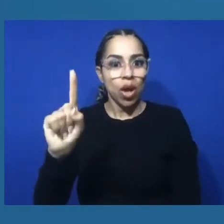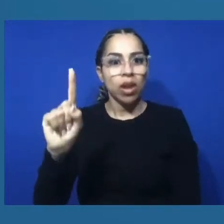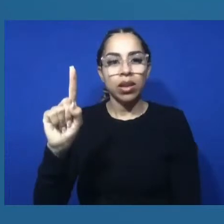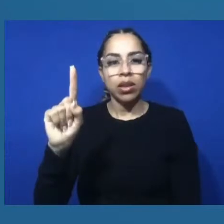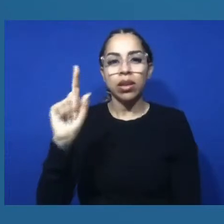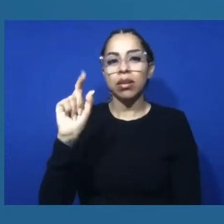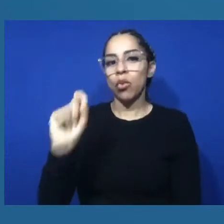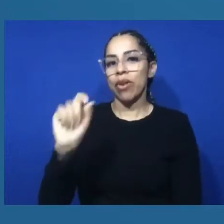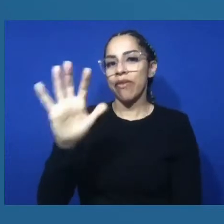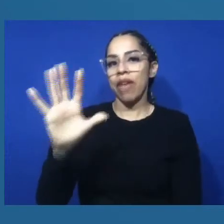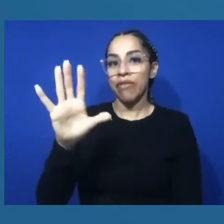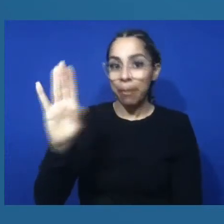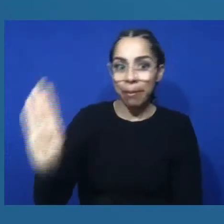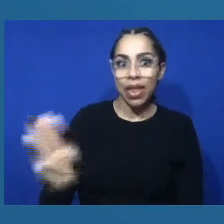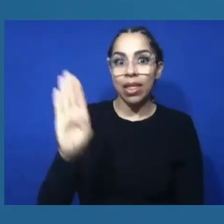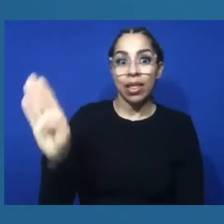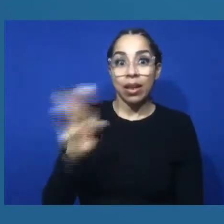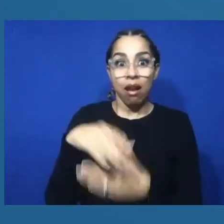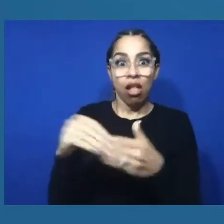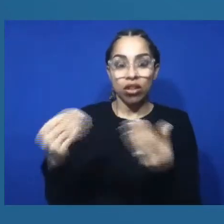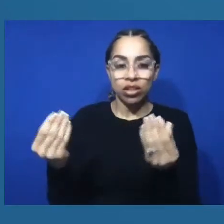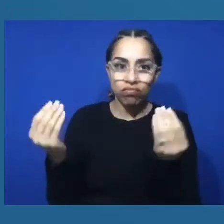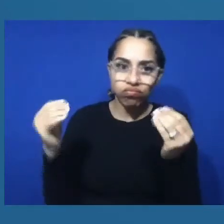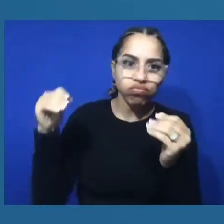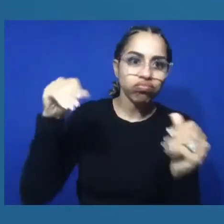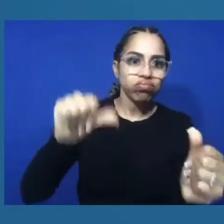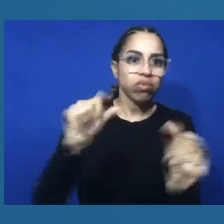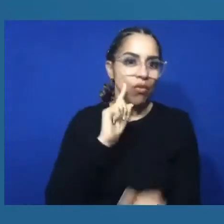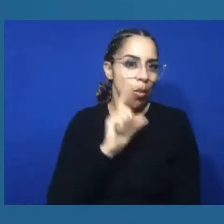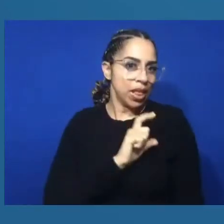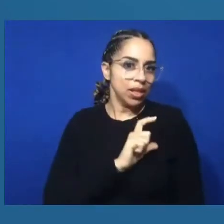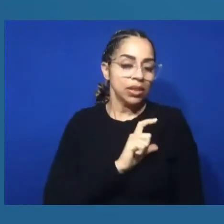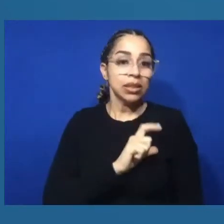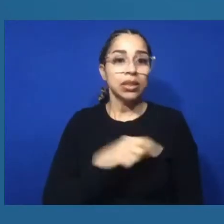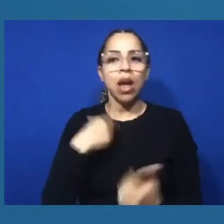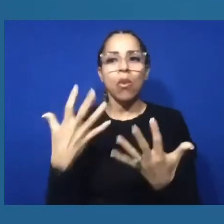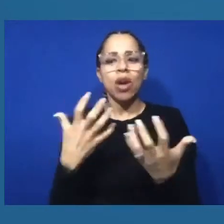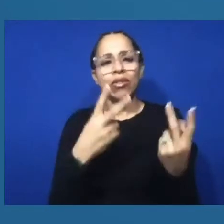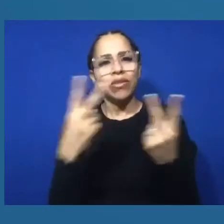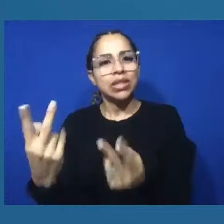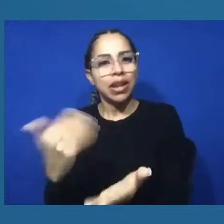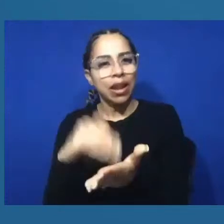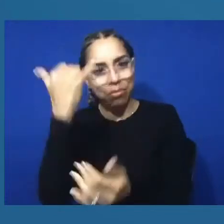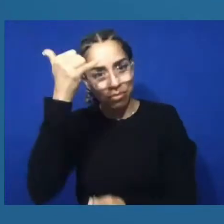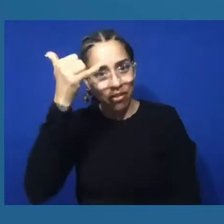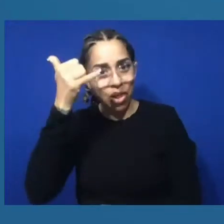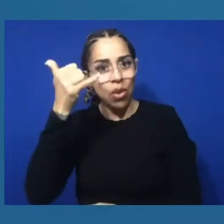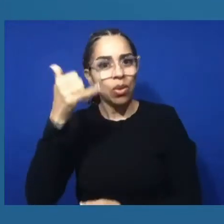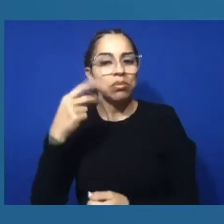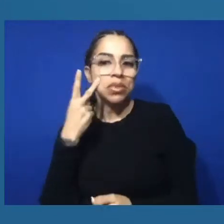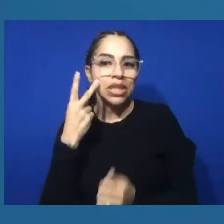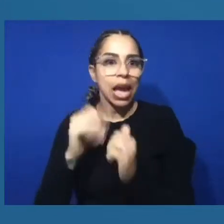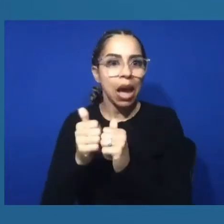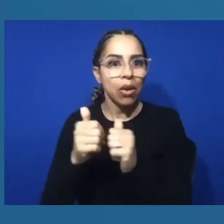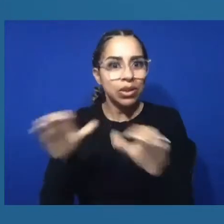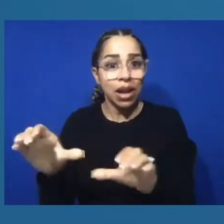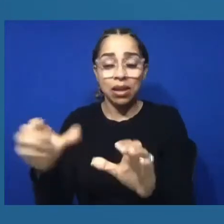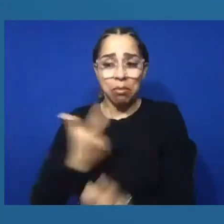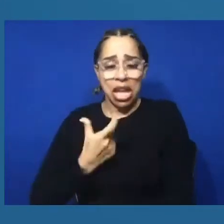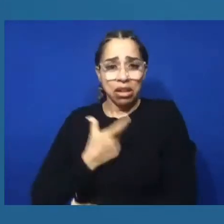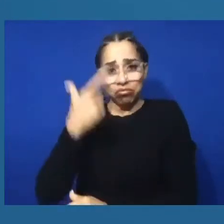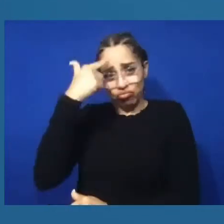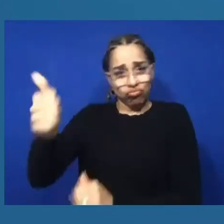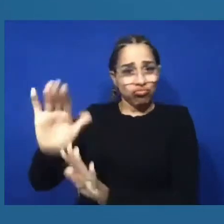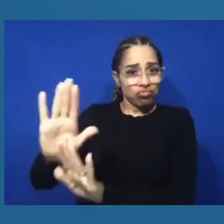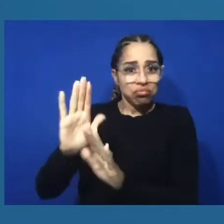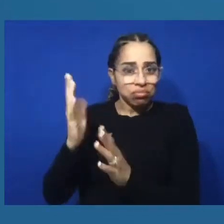want to go back to Buffalo and see how it's being done. So it was a very positive outing, and the mayor can make any decision he wants, but it is very